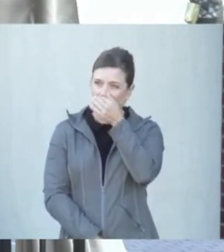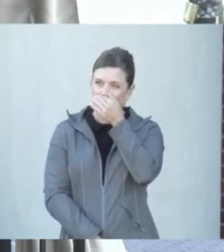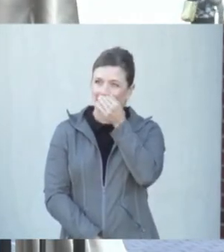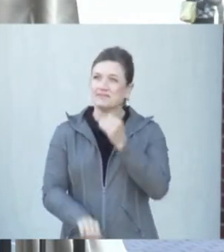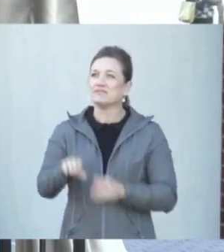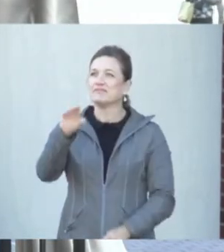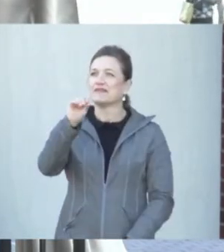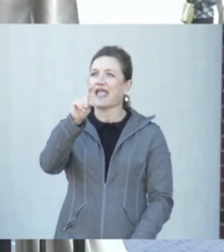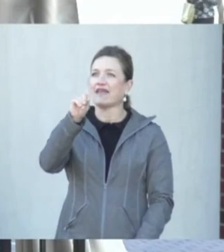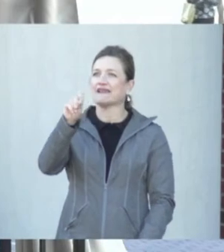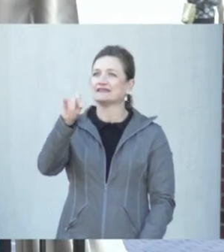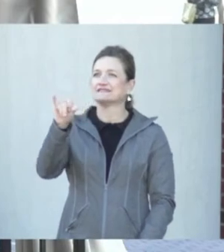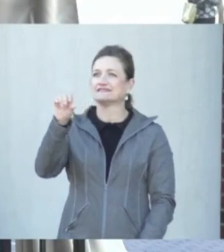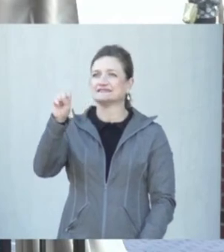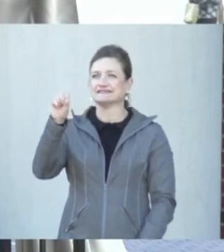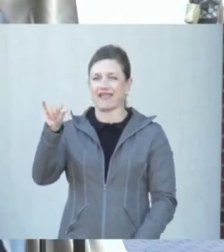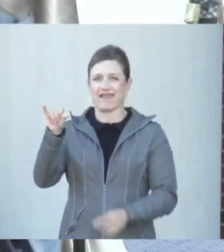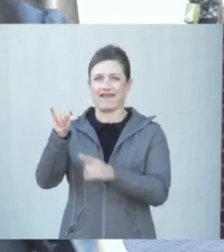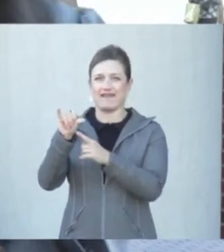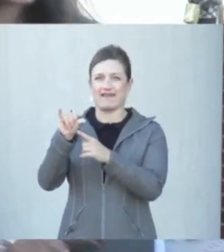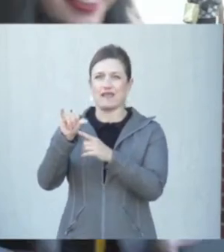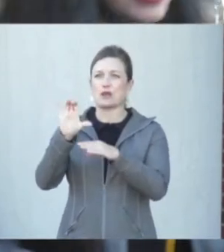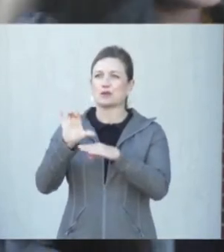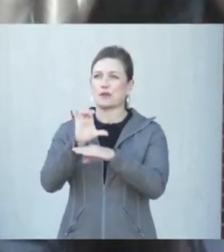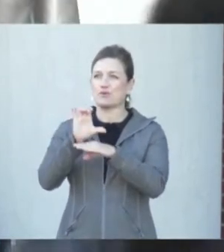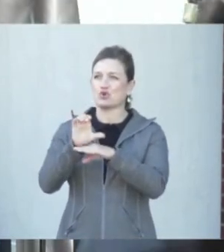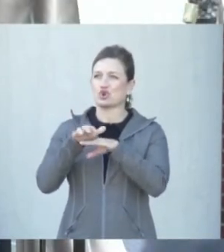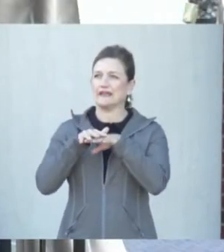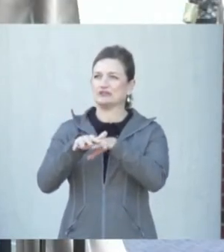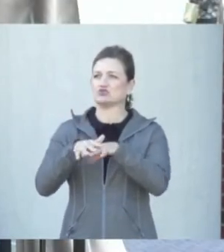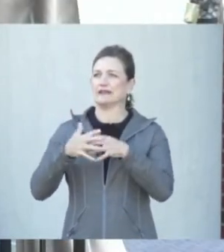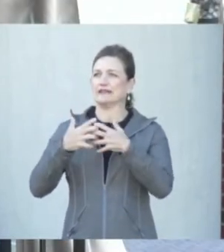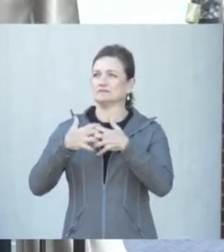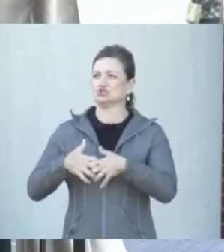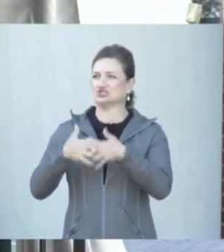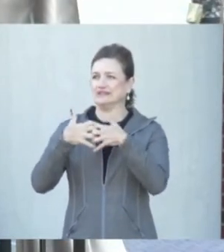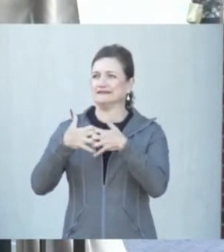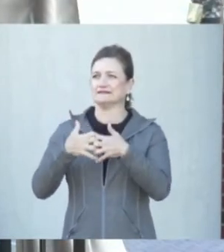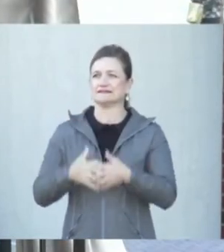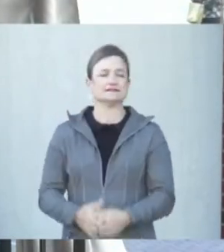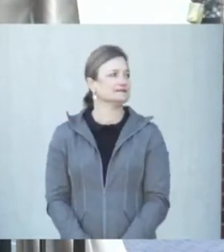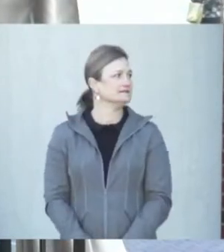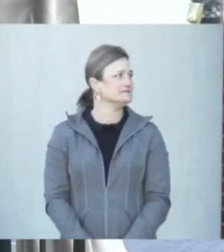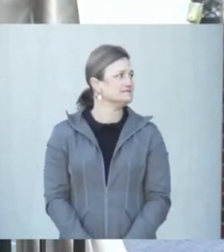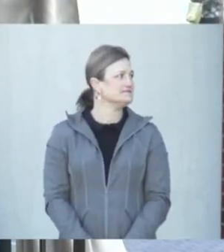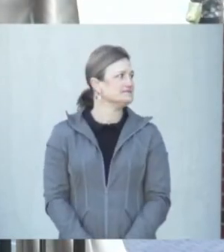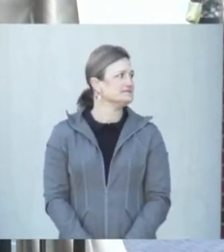Alex Say Carlson, Computer Integrated Machining.